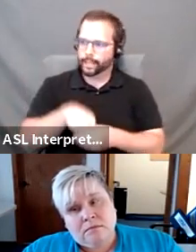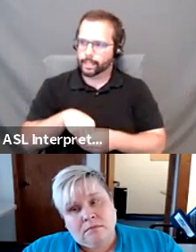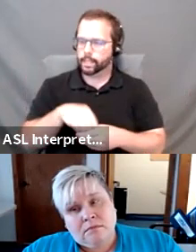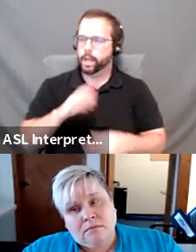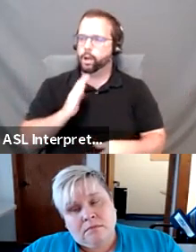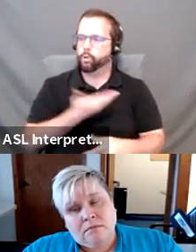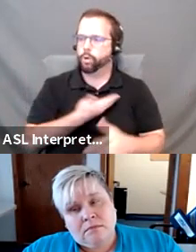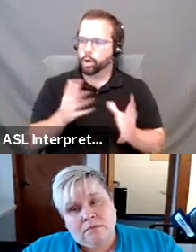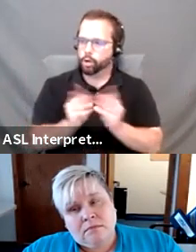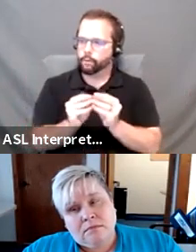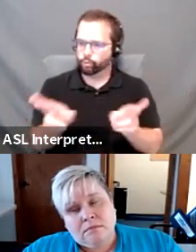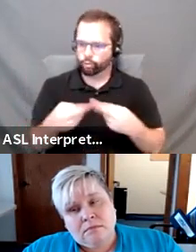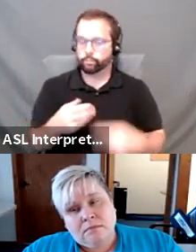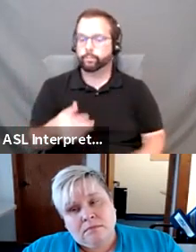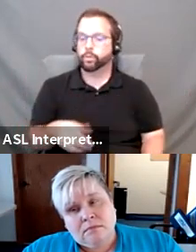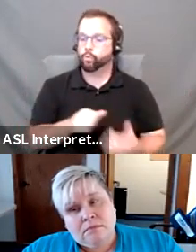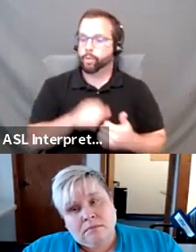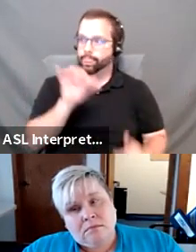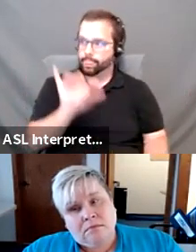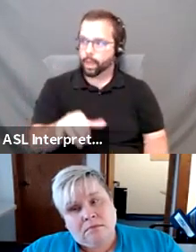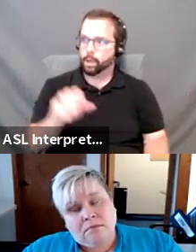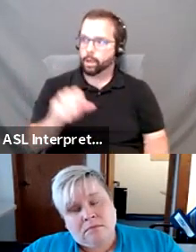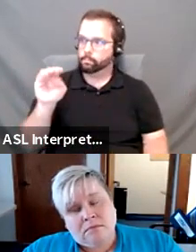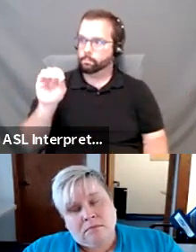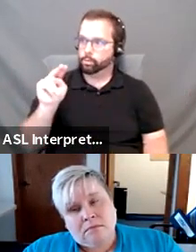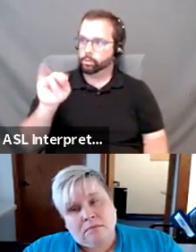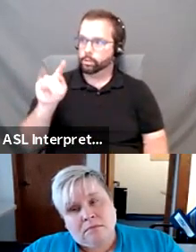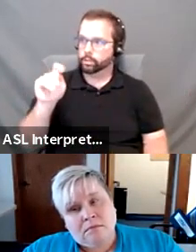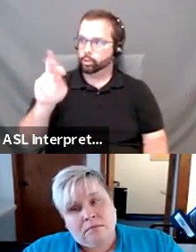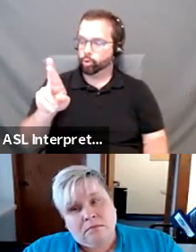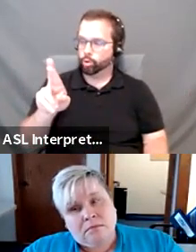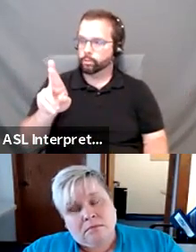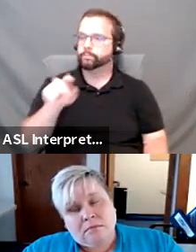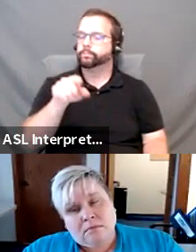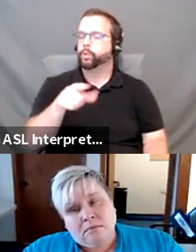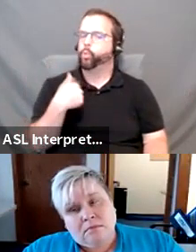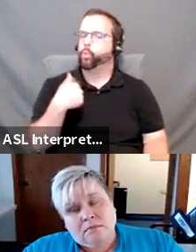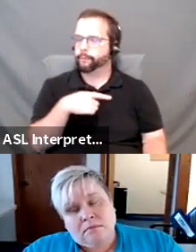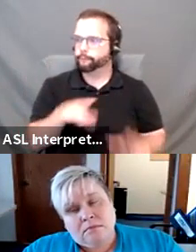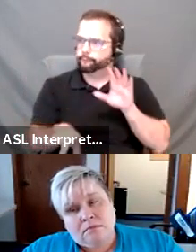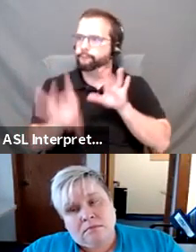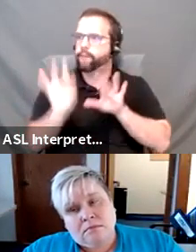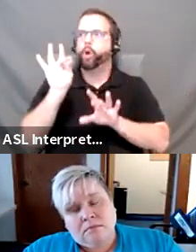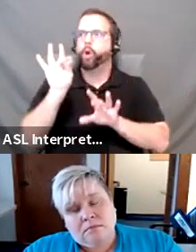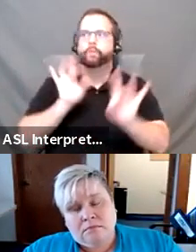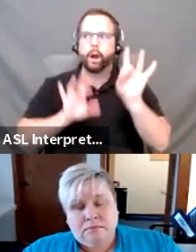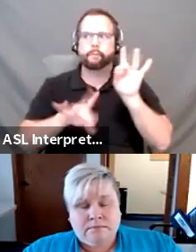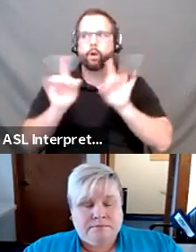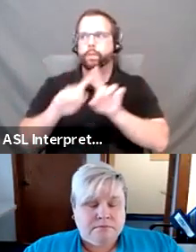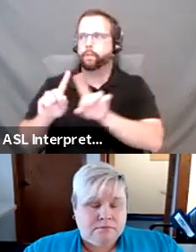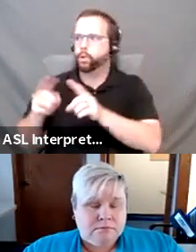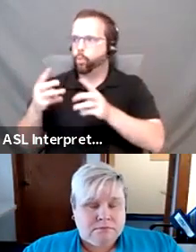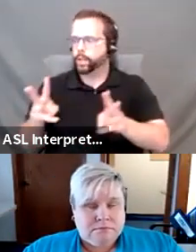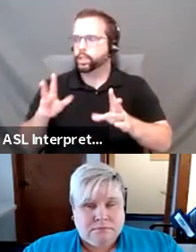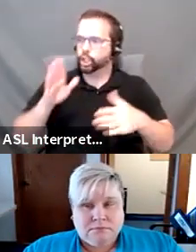a few ways to share the screen. The Netflix is definitely, that was an issue. But we have been